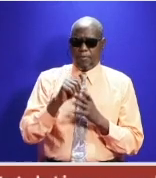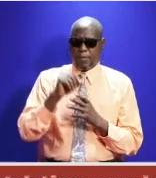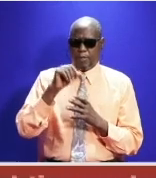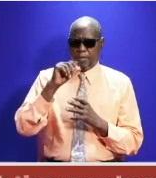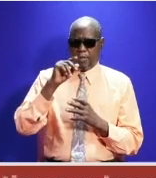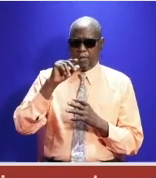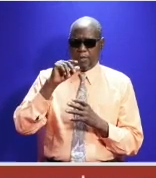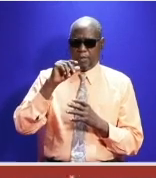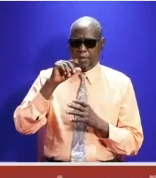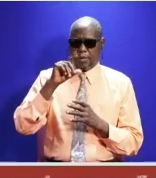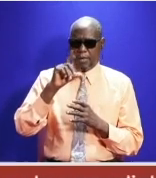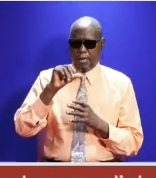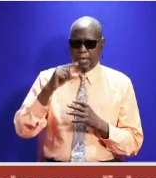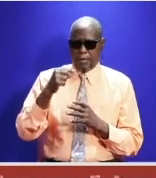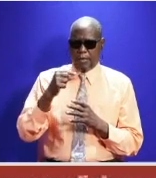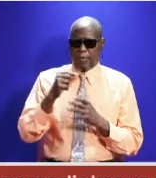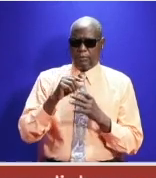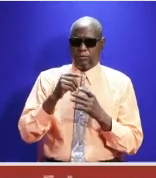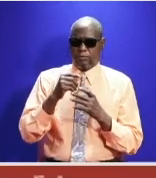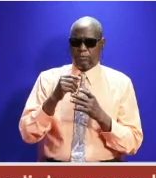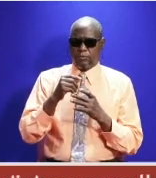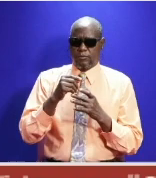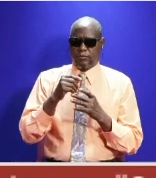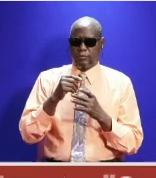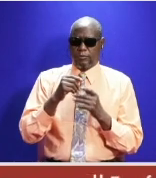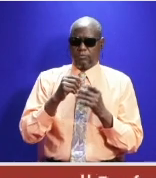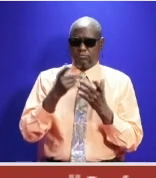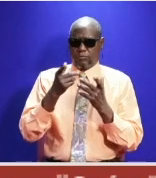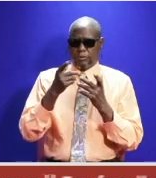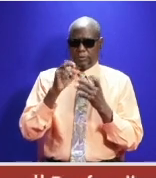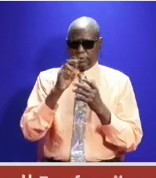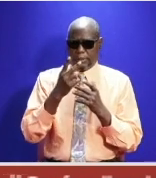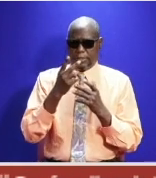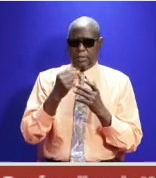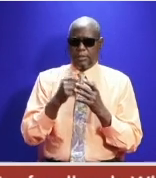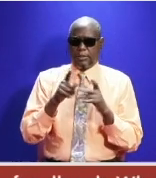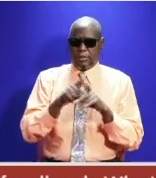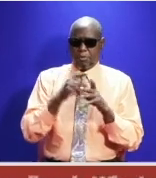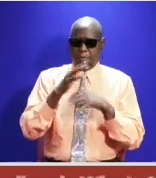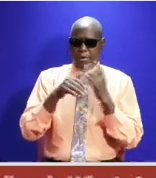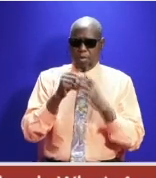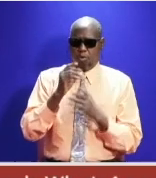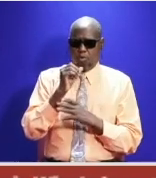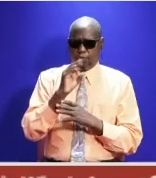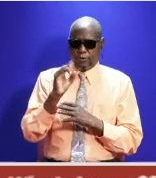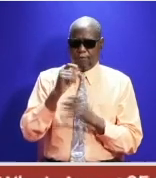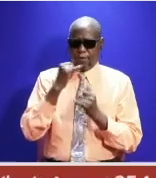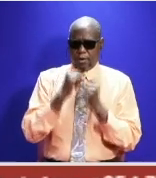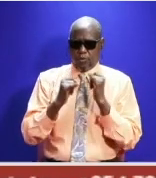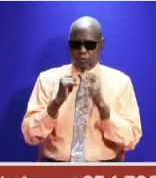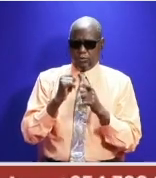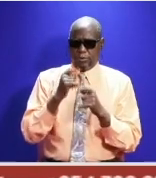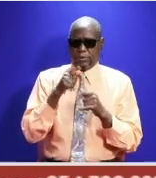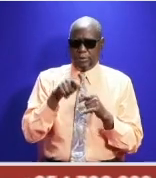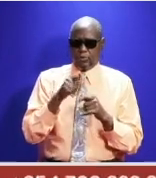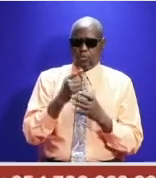Japheth Munala-led team takes on Kenya Prisons in the Kenya Volleyball Federation League playoffs finals this